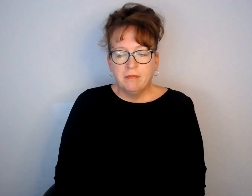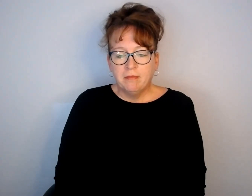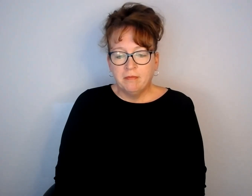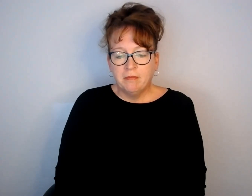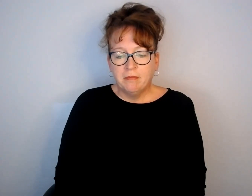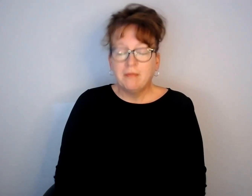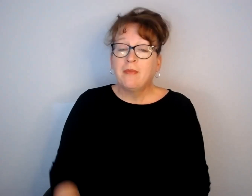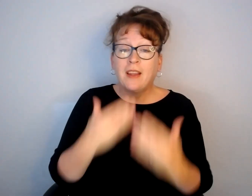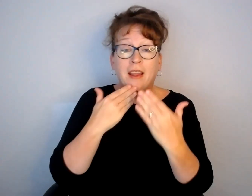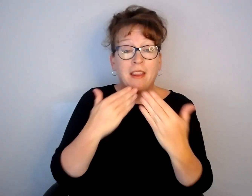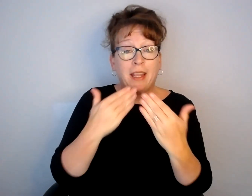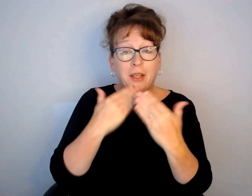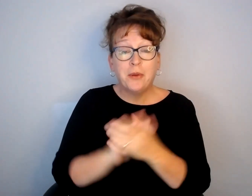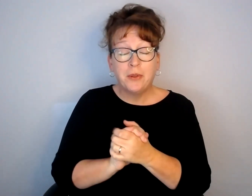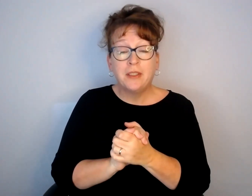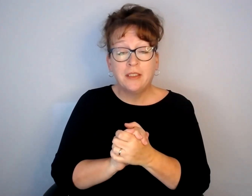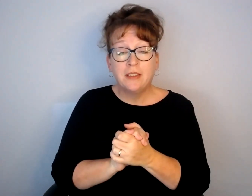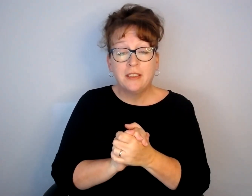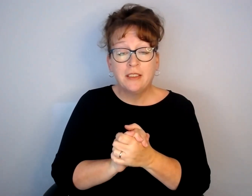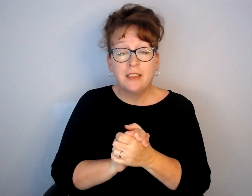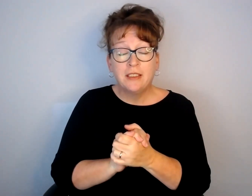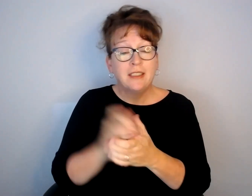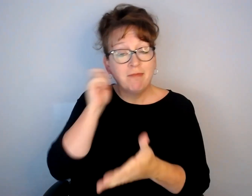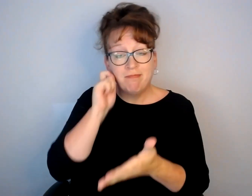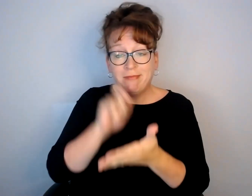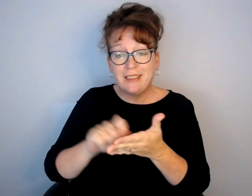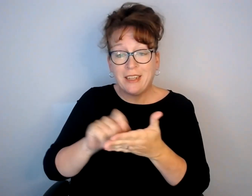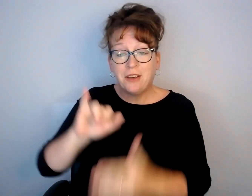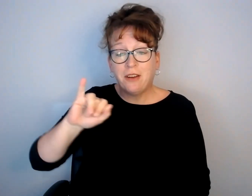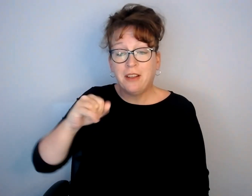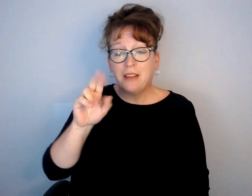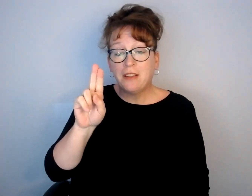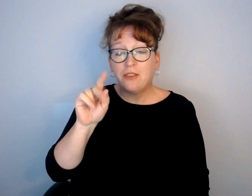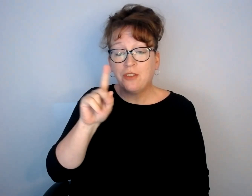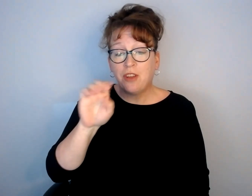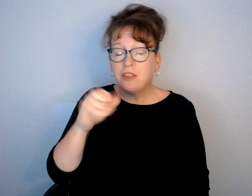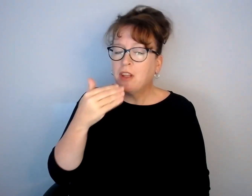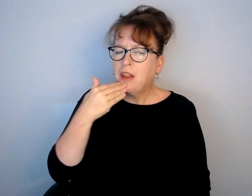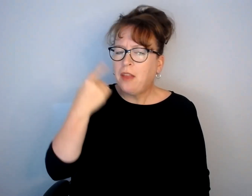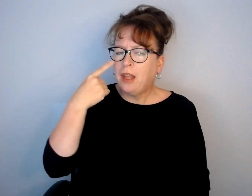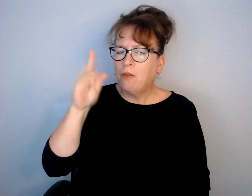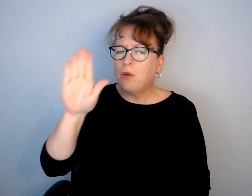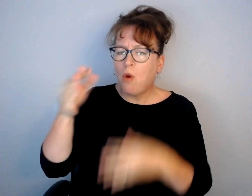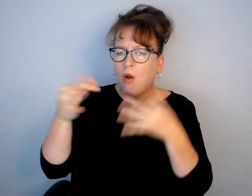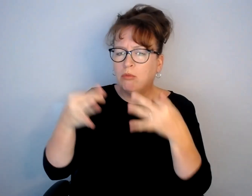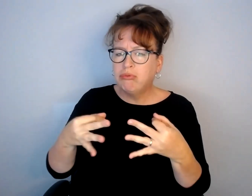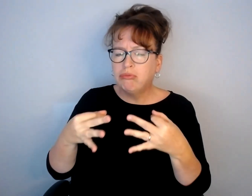Thank you, Undersecretary. And thank you for that overview, Undersecretary